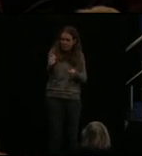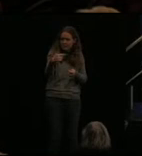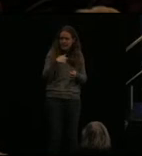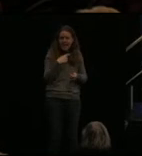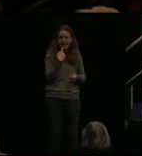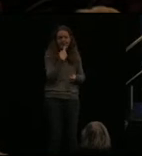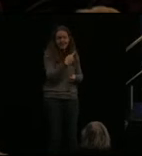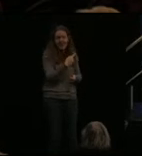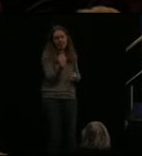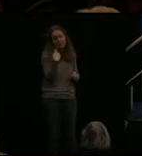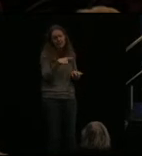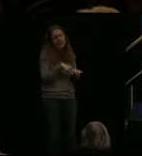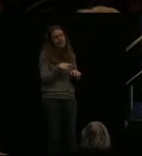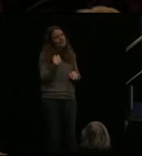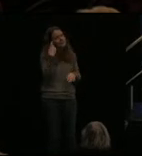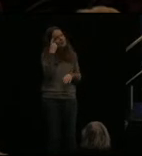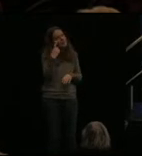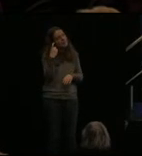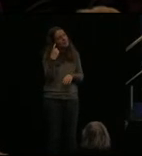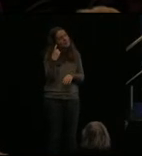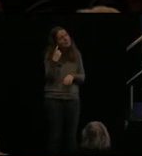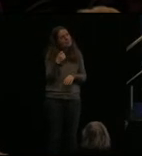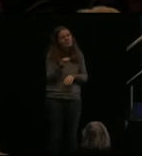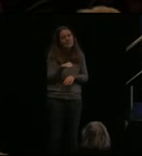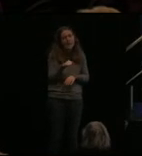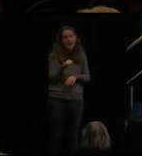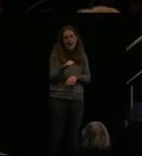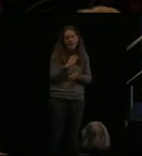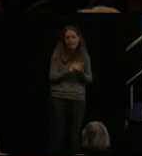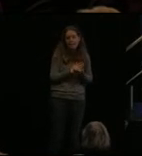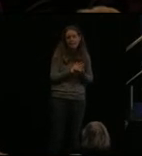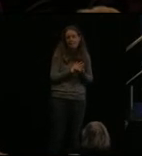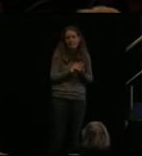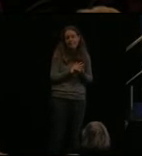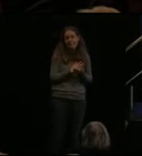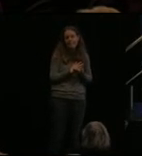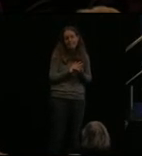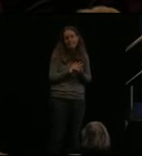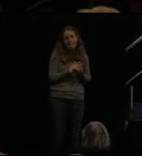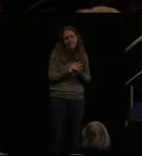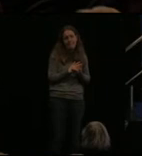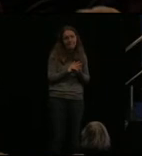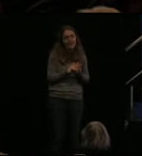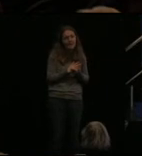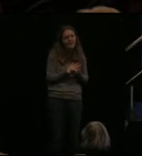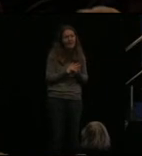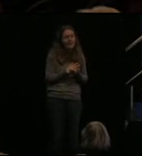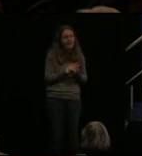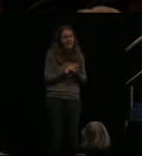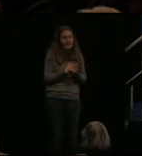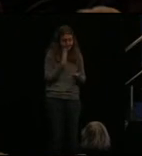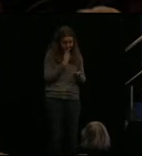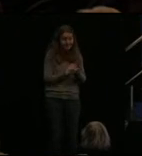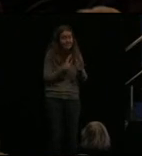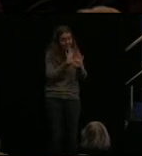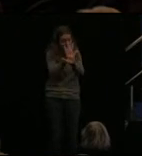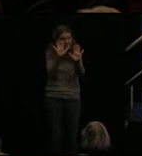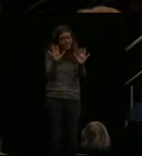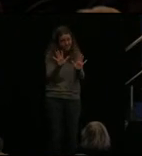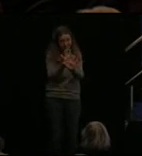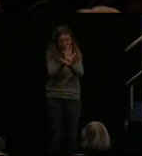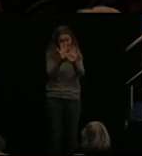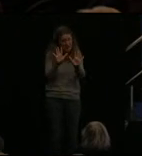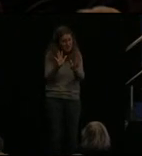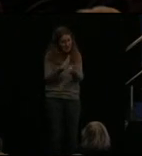didn't say to Jim at the time, because I've thought about it and waited, and I said, yes, absolutely. And it is foggy, and it